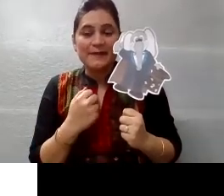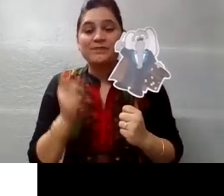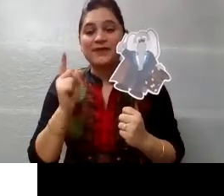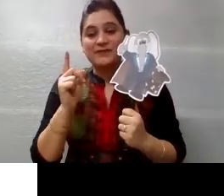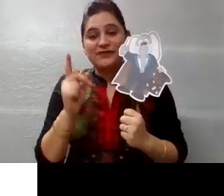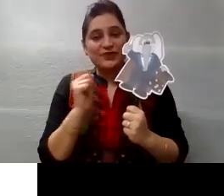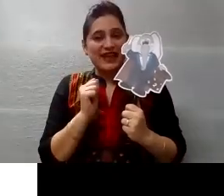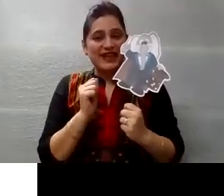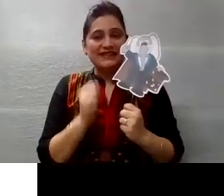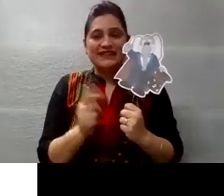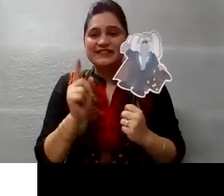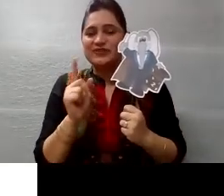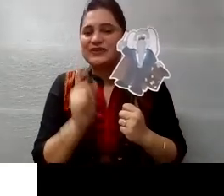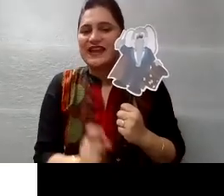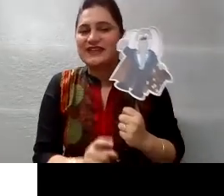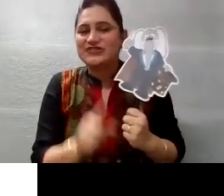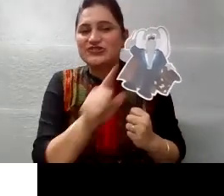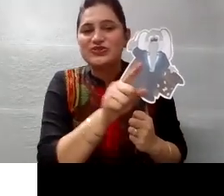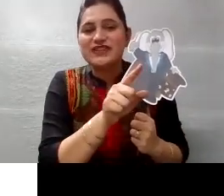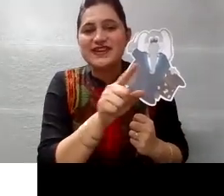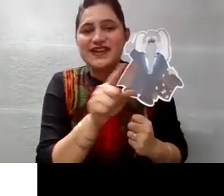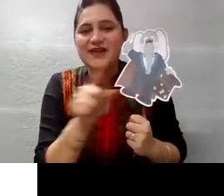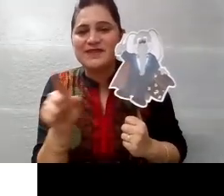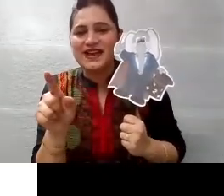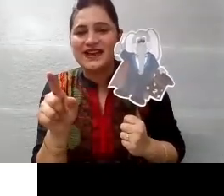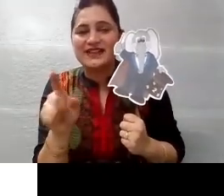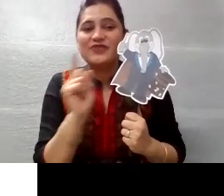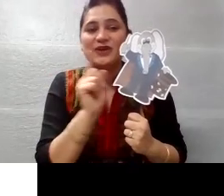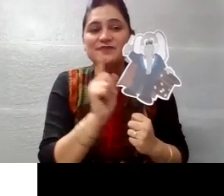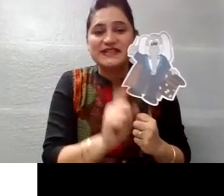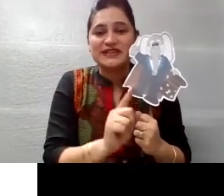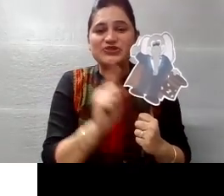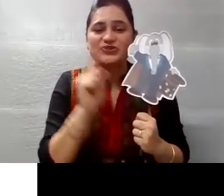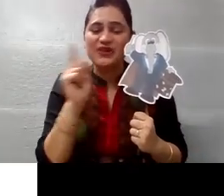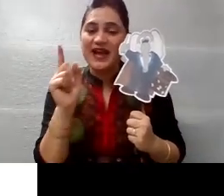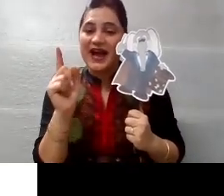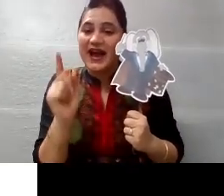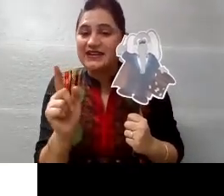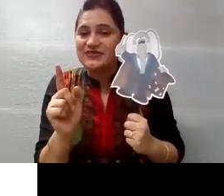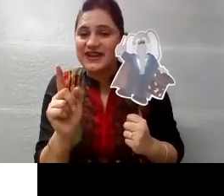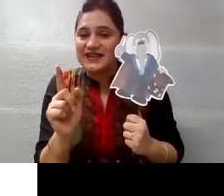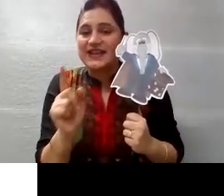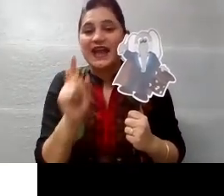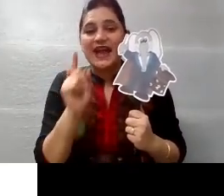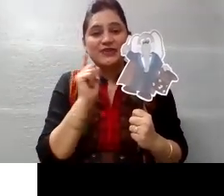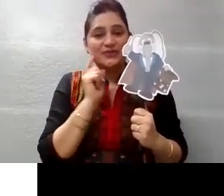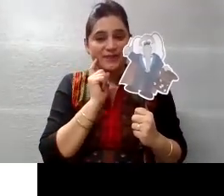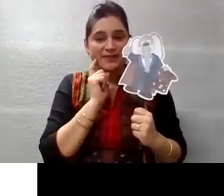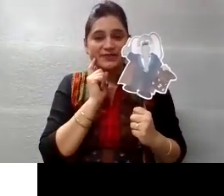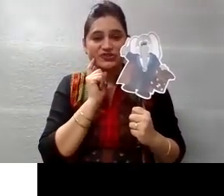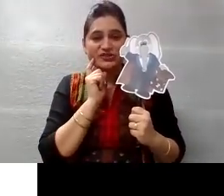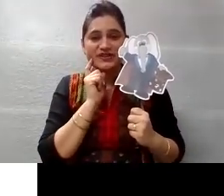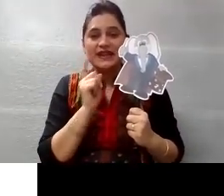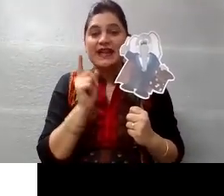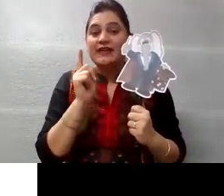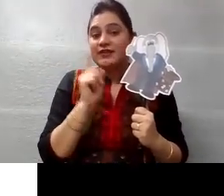say. But before that, teacher would like to show you the number line from 0 to 100. And you